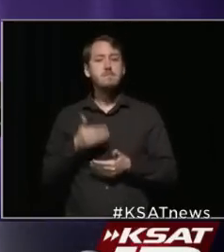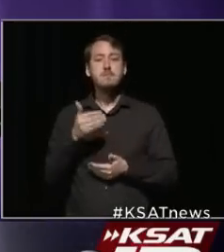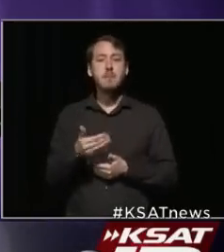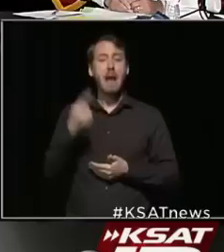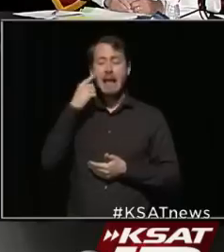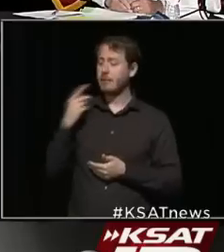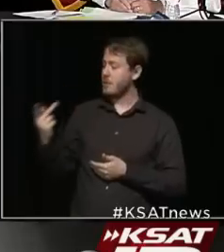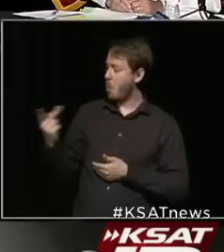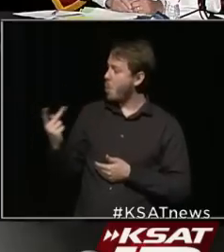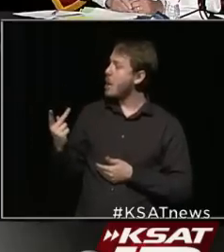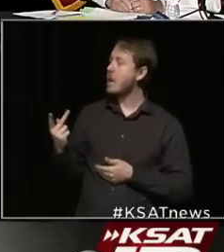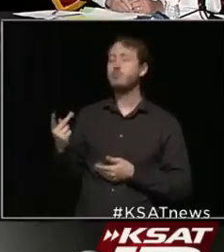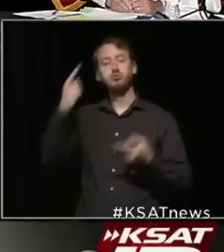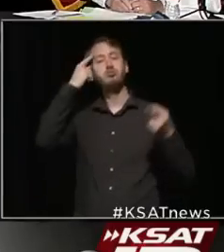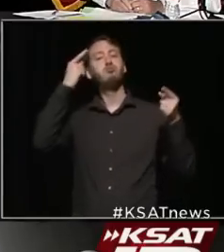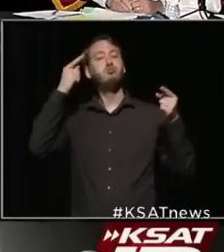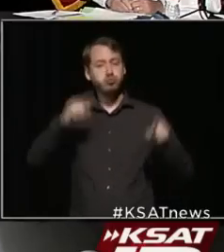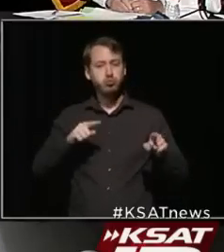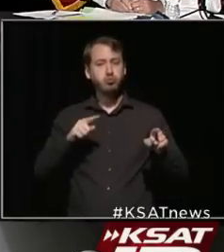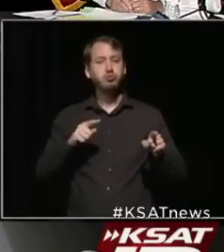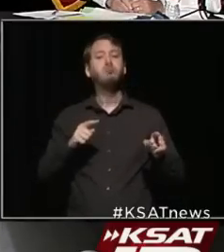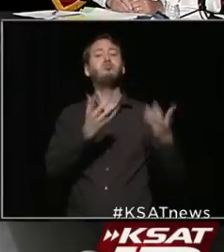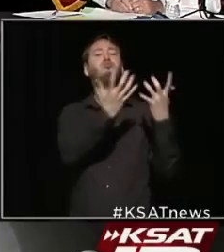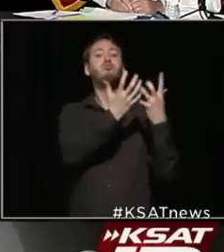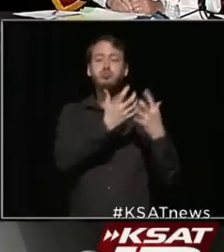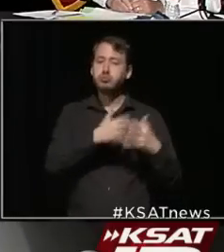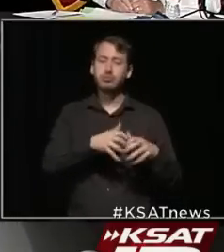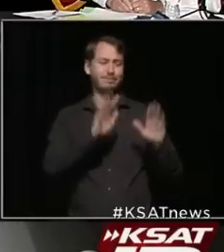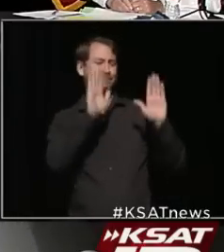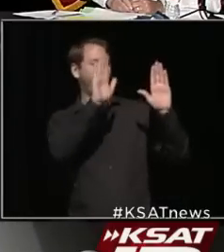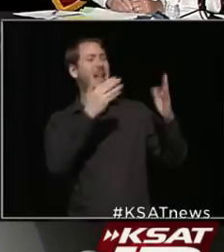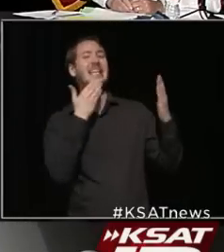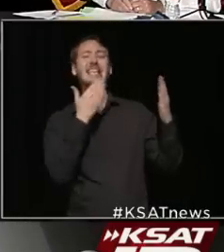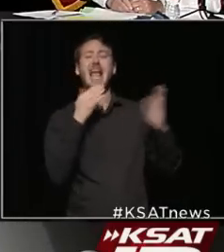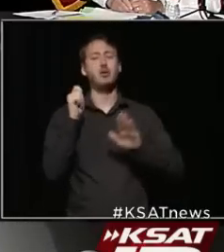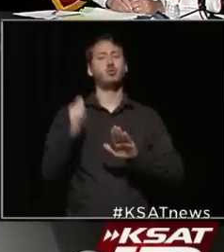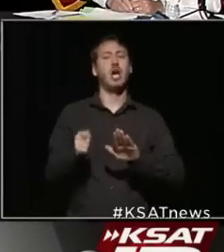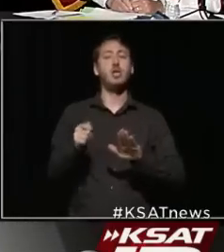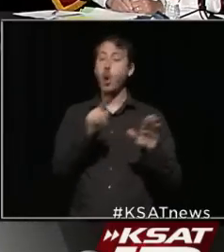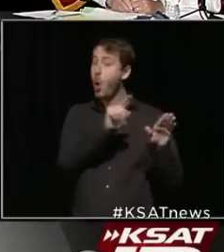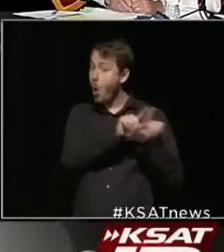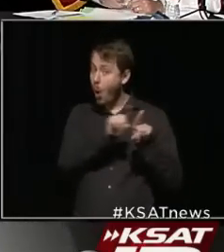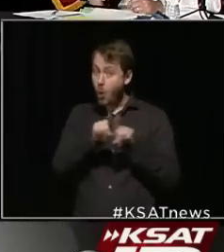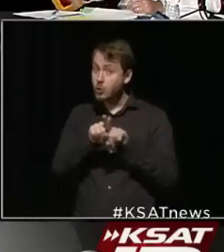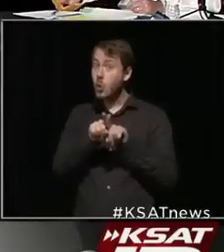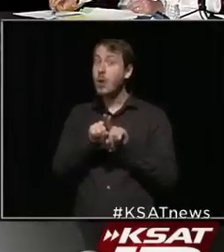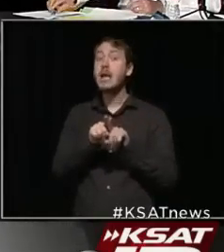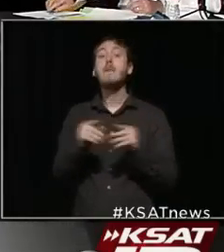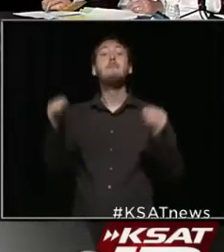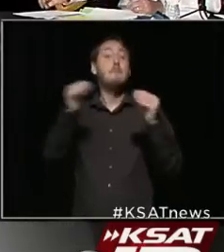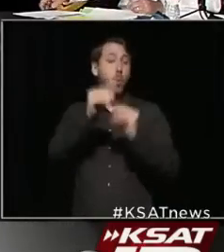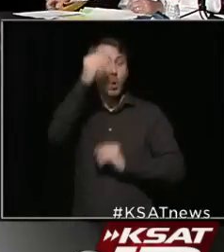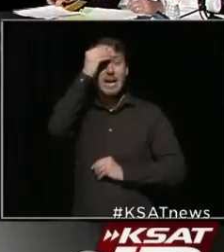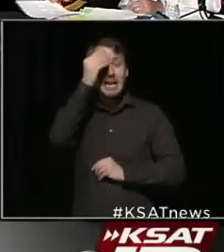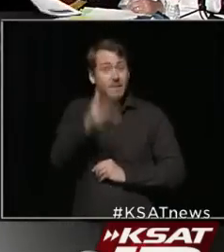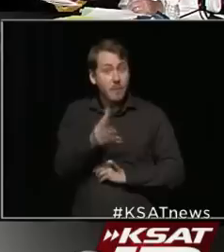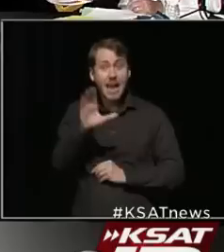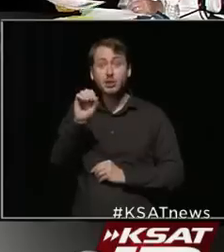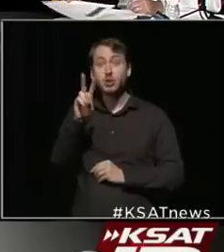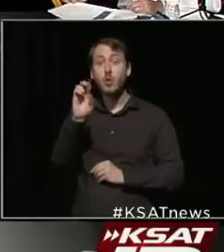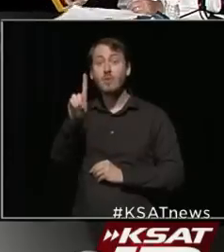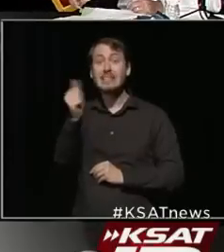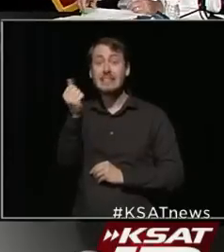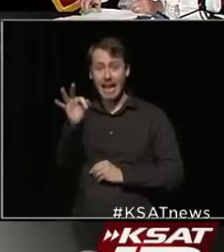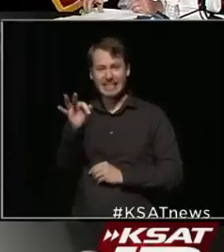mayor and I are in accord with the way of doing that. Thank you, Judge. And as always, you can get the latest on COVID-19 and the assistance